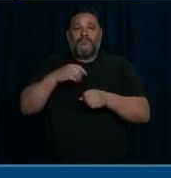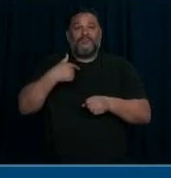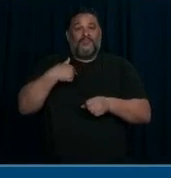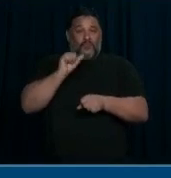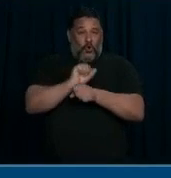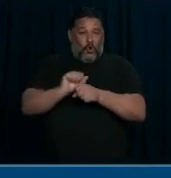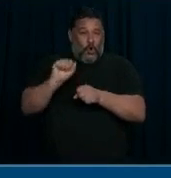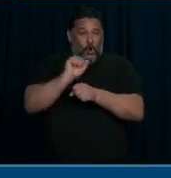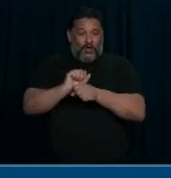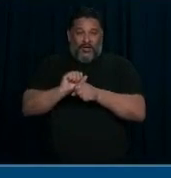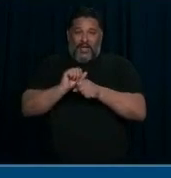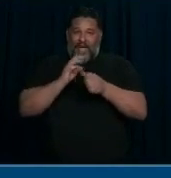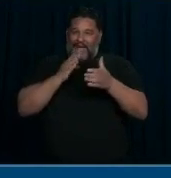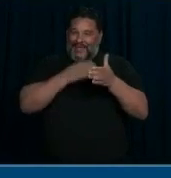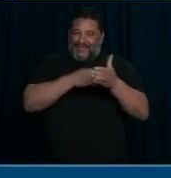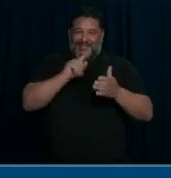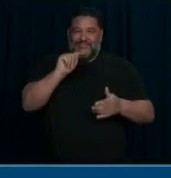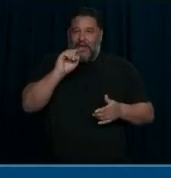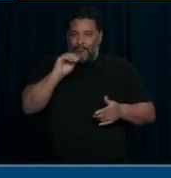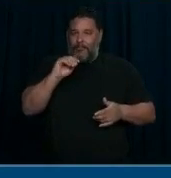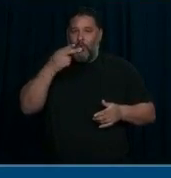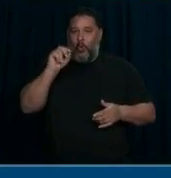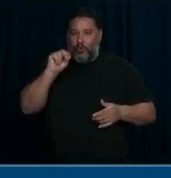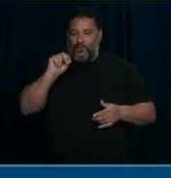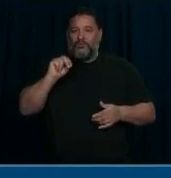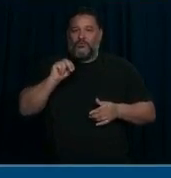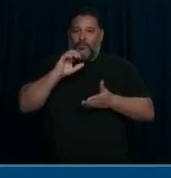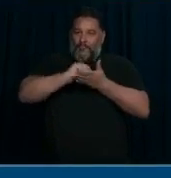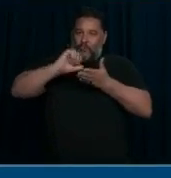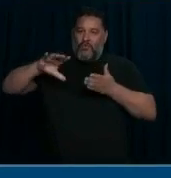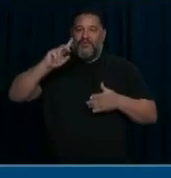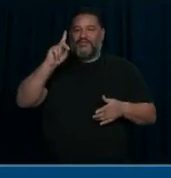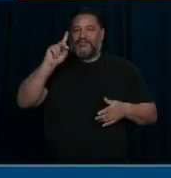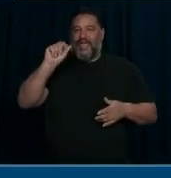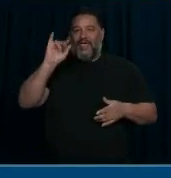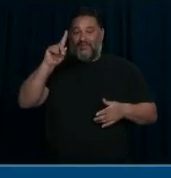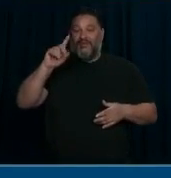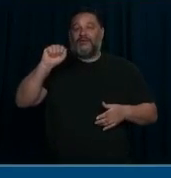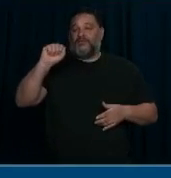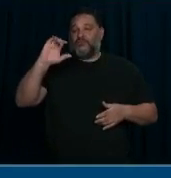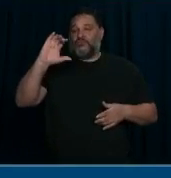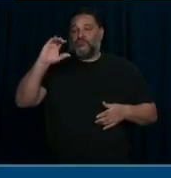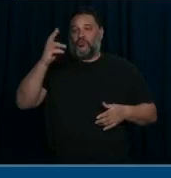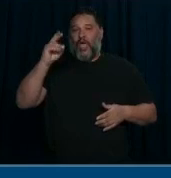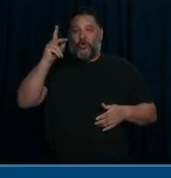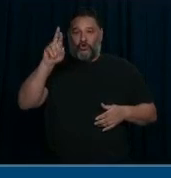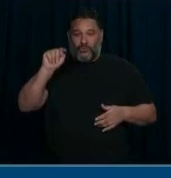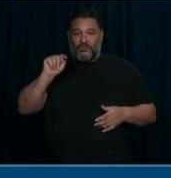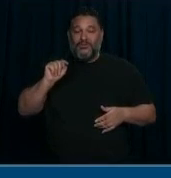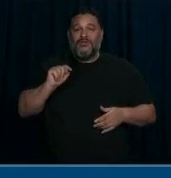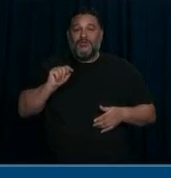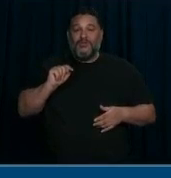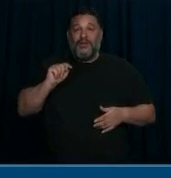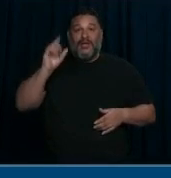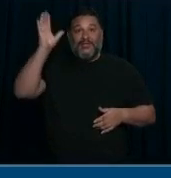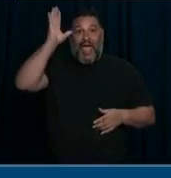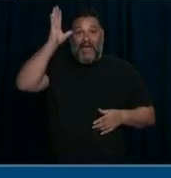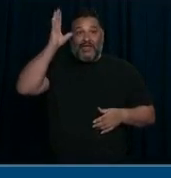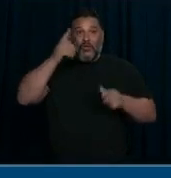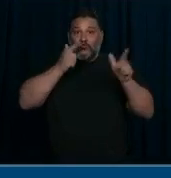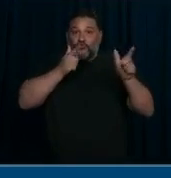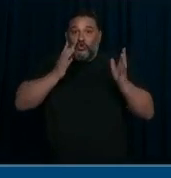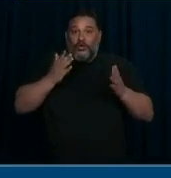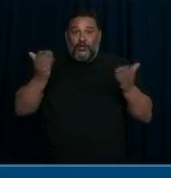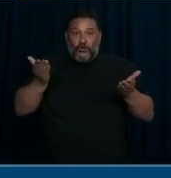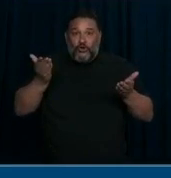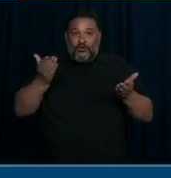working against Tom Horn to remove David Schweikert. Daddy, there's a shooter here. I was at